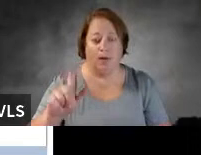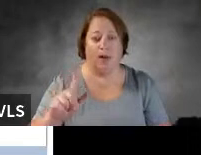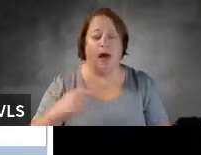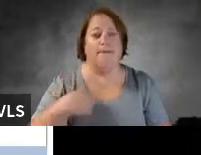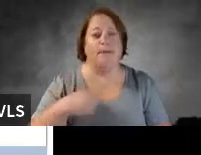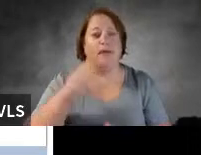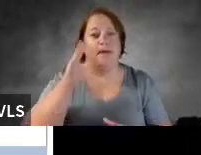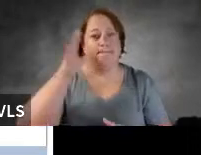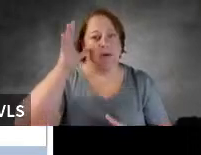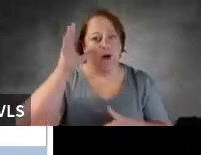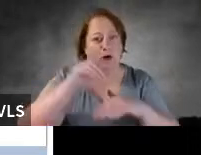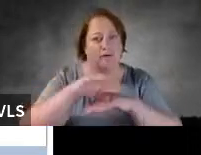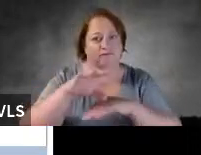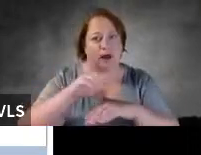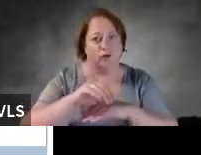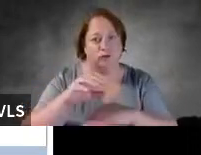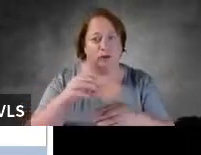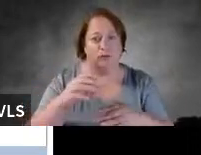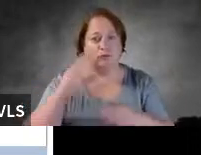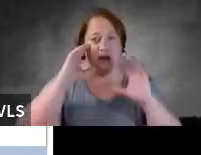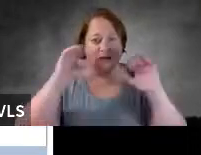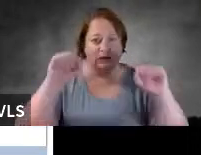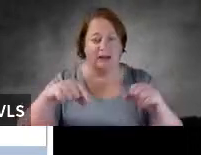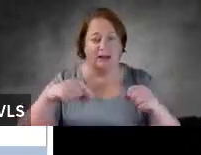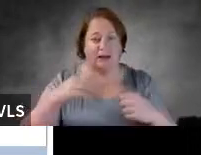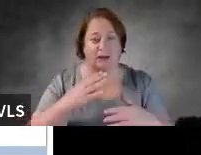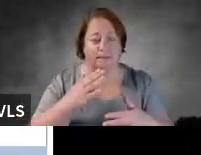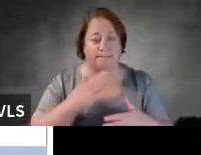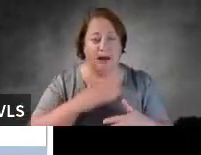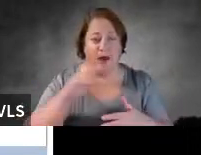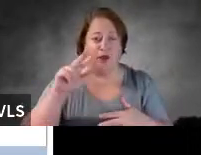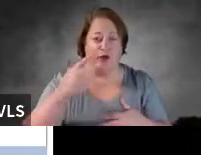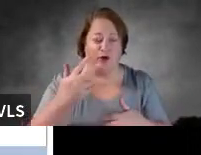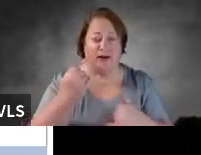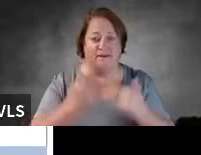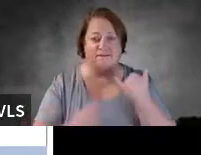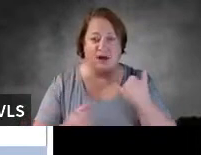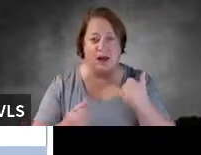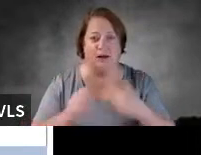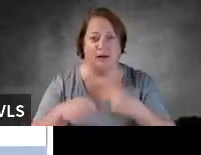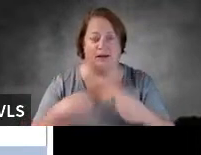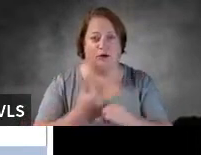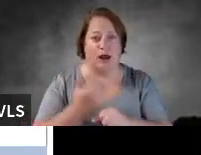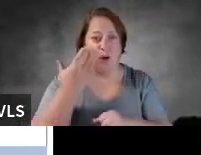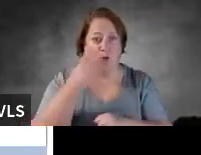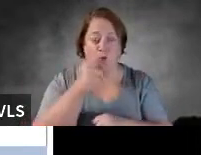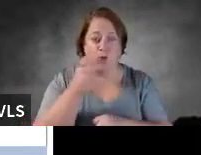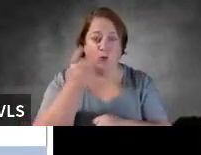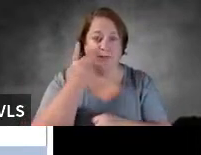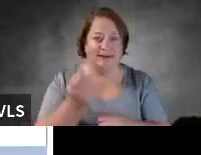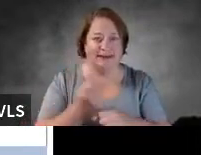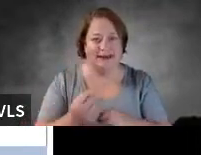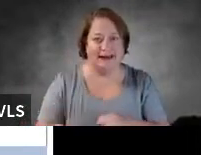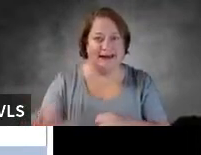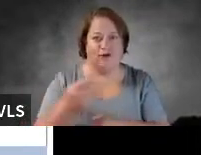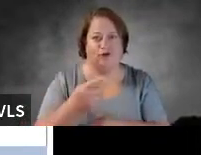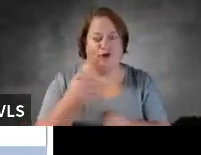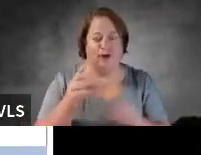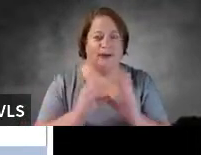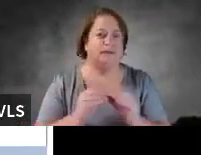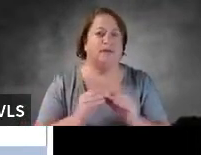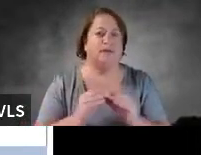Council president for this year. This is my third and final term, so I don't know who you'll be seeing next year at this